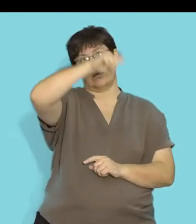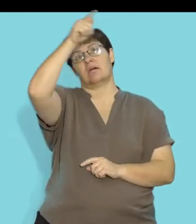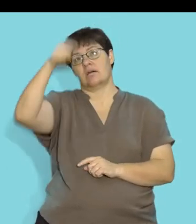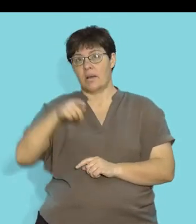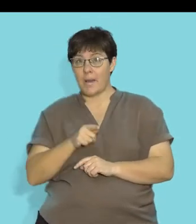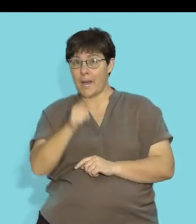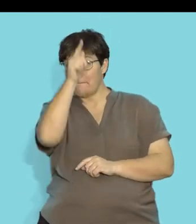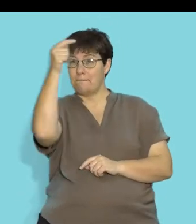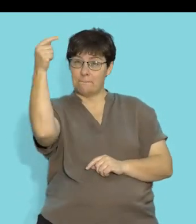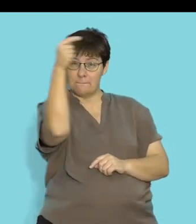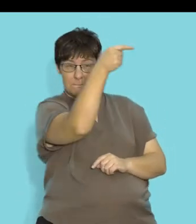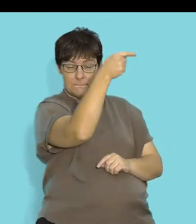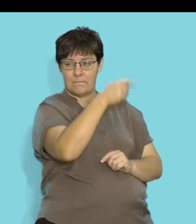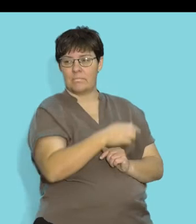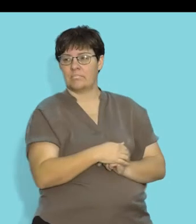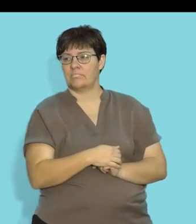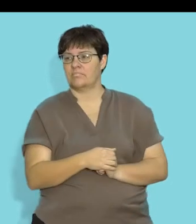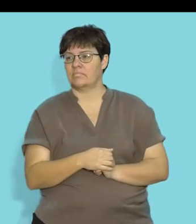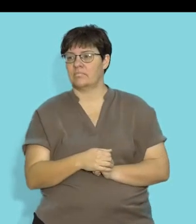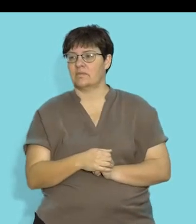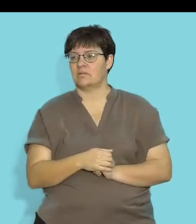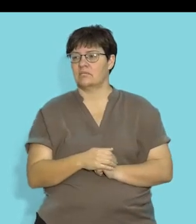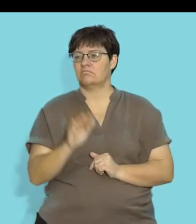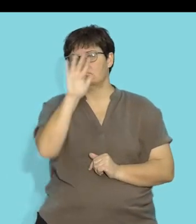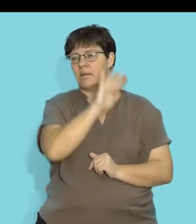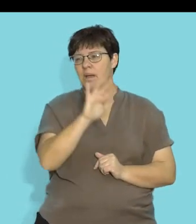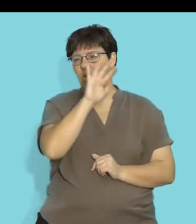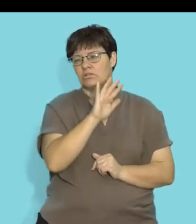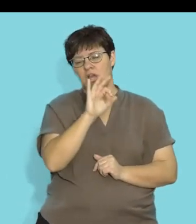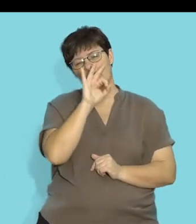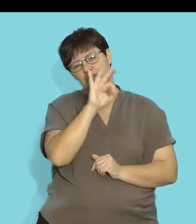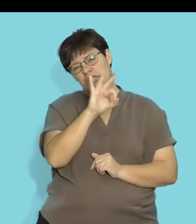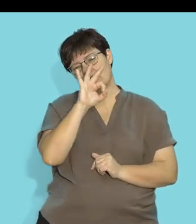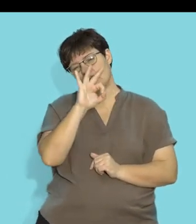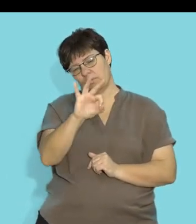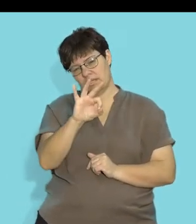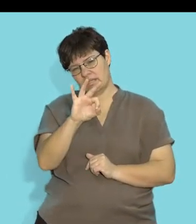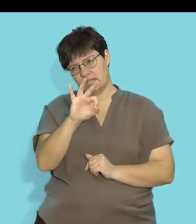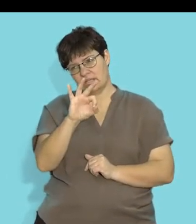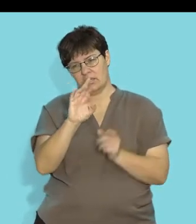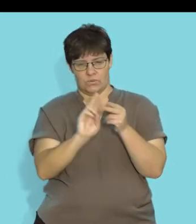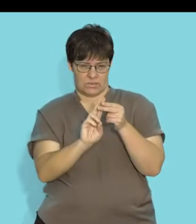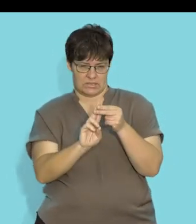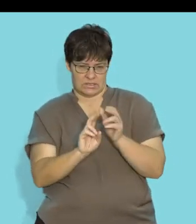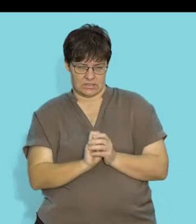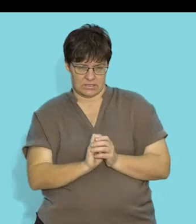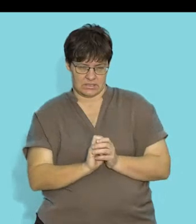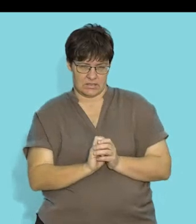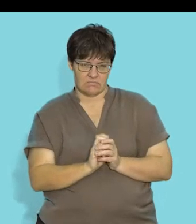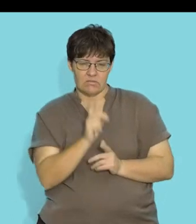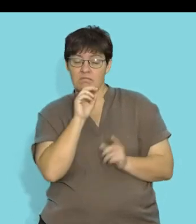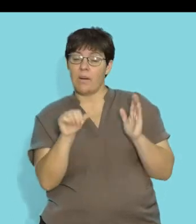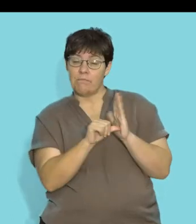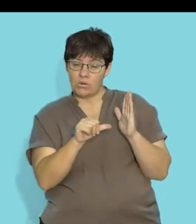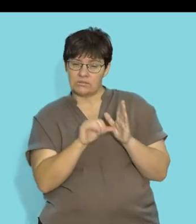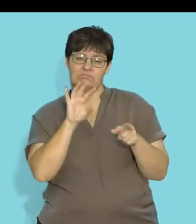you go up all the way to estrogen, you've got to use your ruler and extrapolate that. And that's around 33 units. And so it's